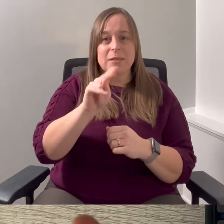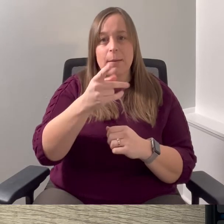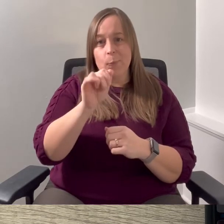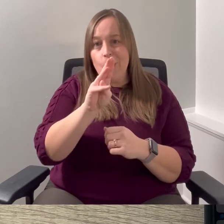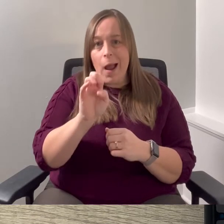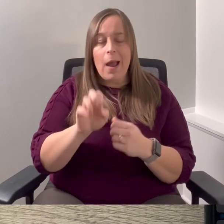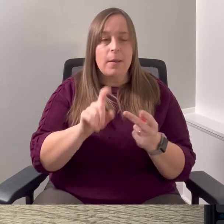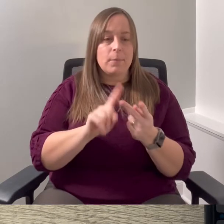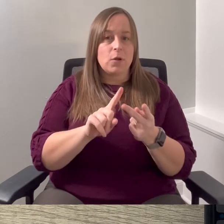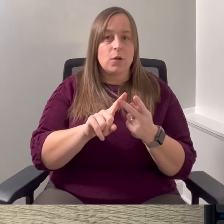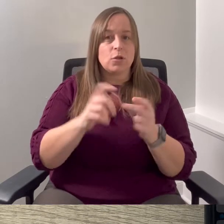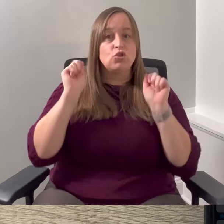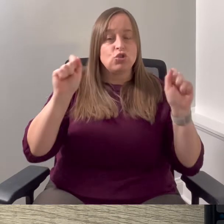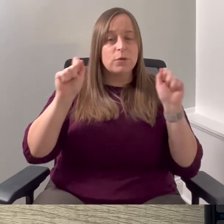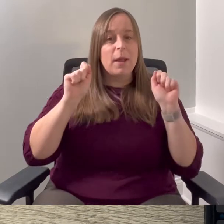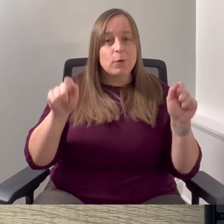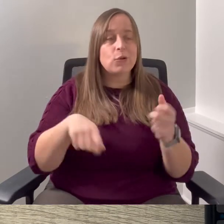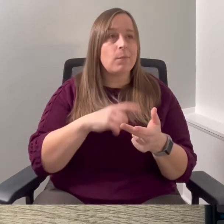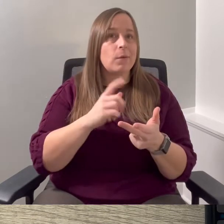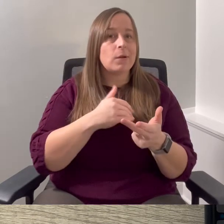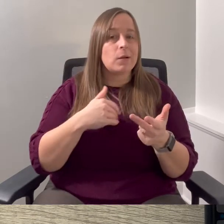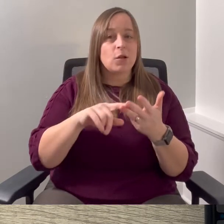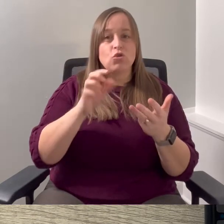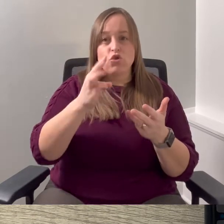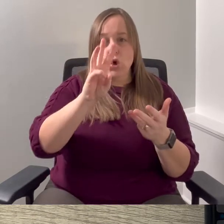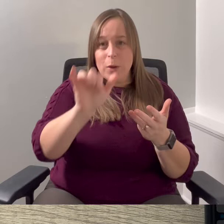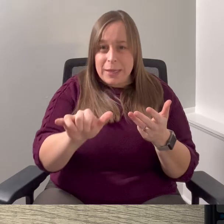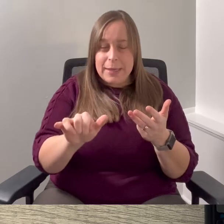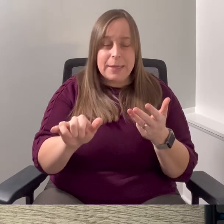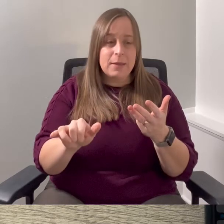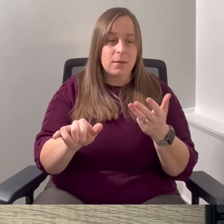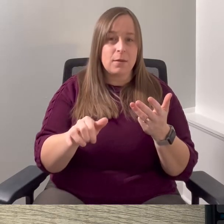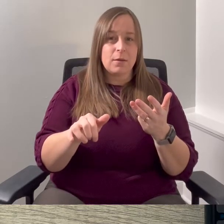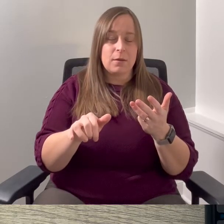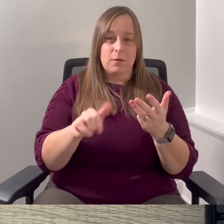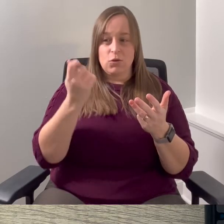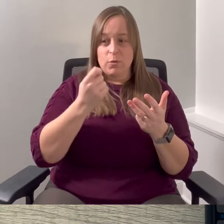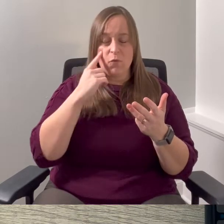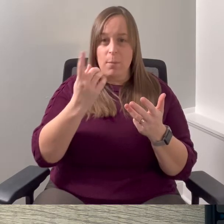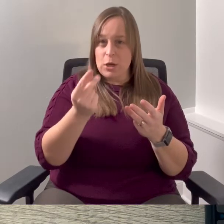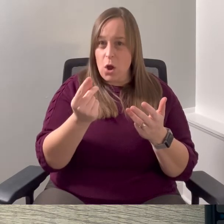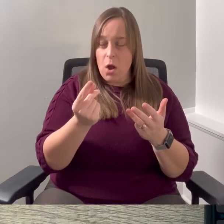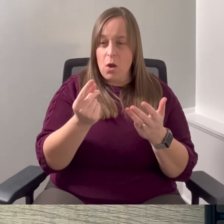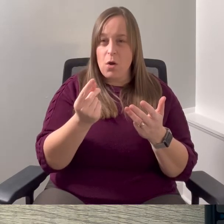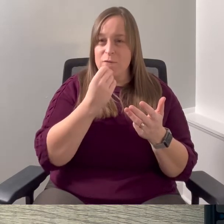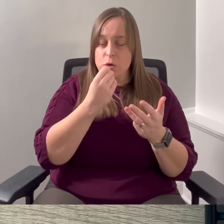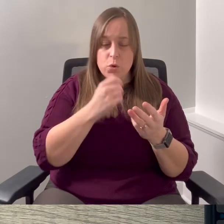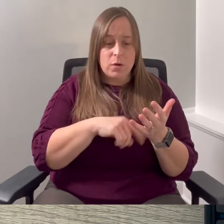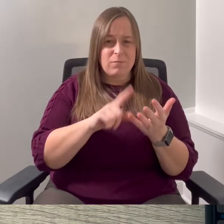gym memberships, Chewy, my Chewy subscription for my dog's dog food, you name it, whatever